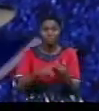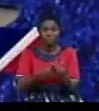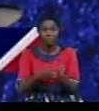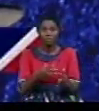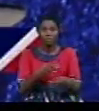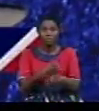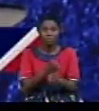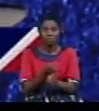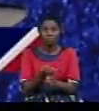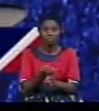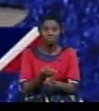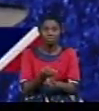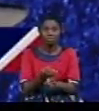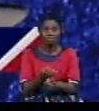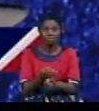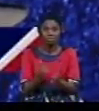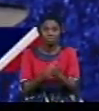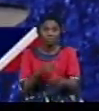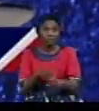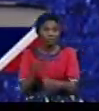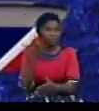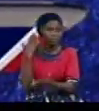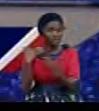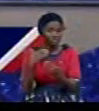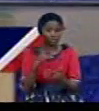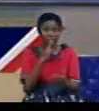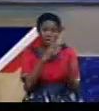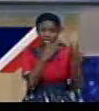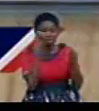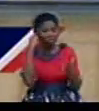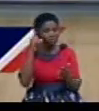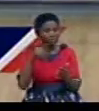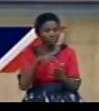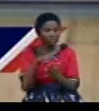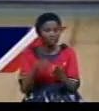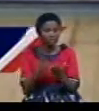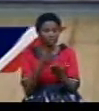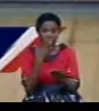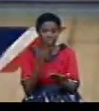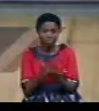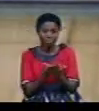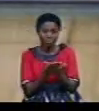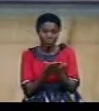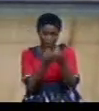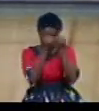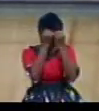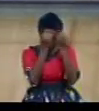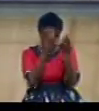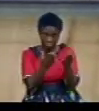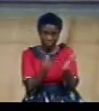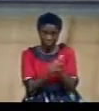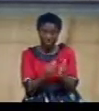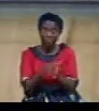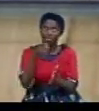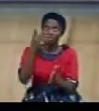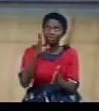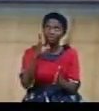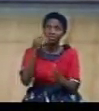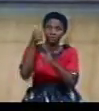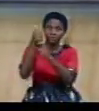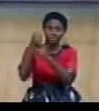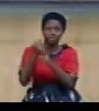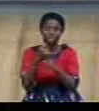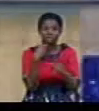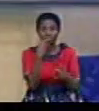they have been waiting for here is good news the good news that God himself spoke about at the beginning in